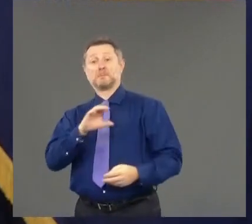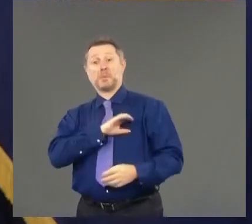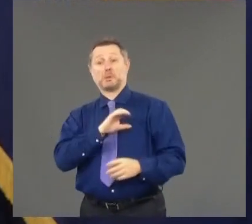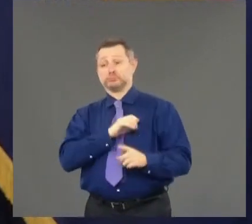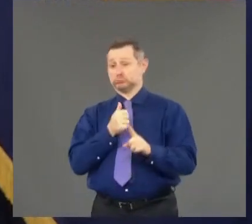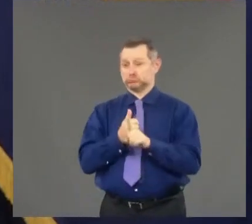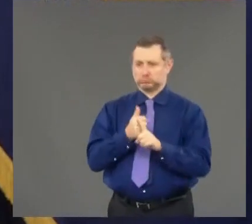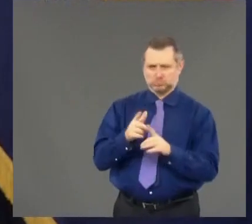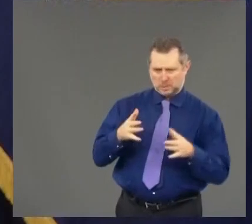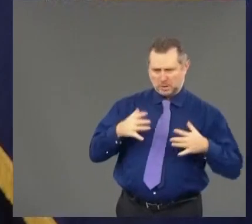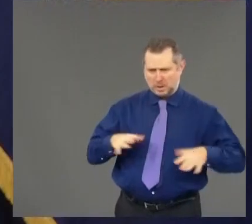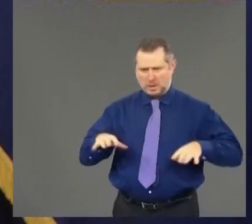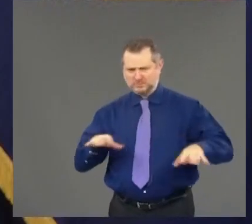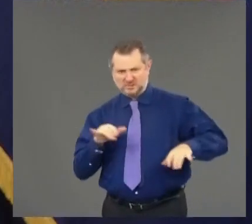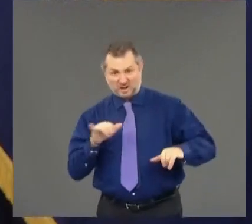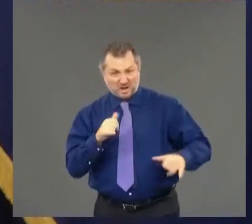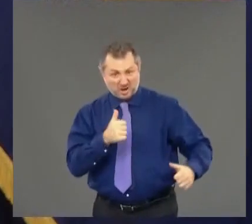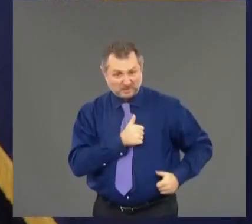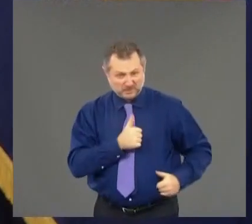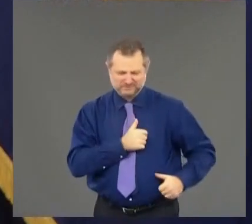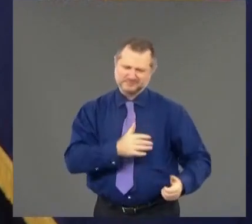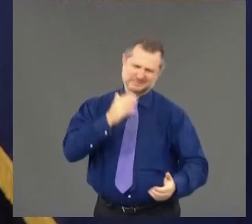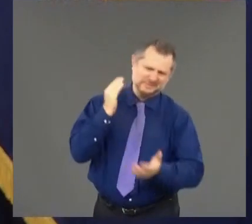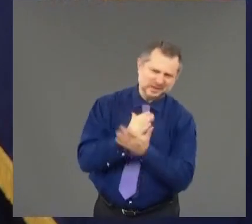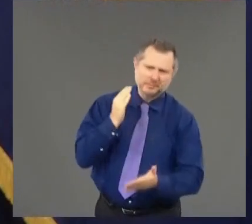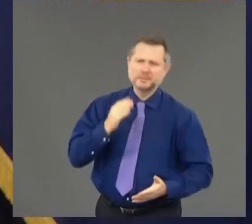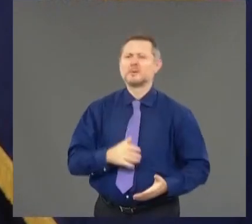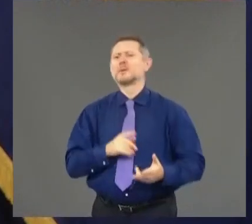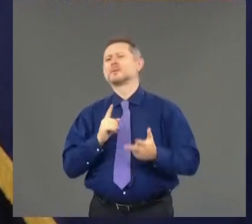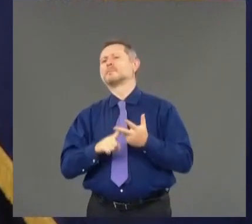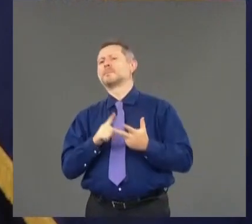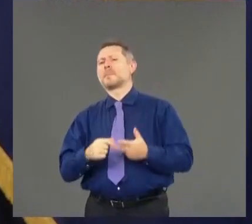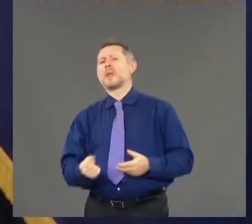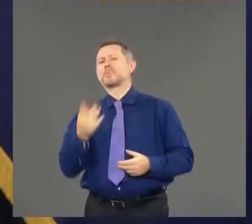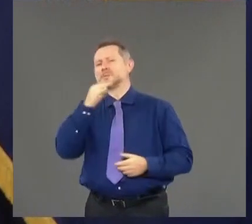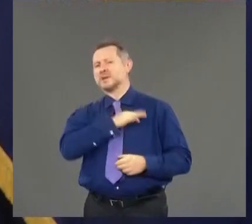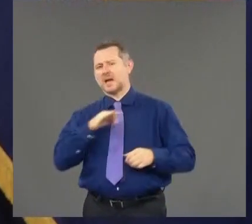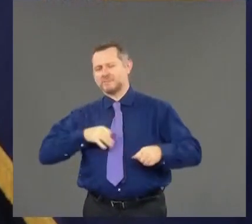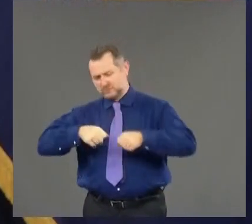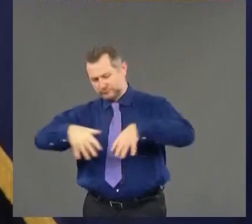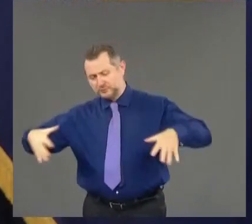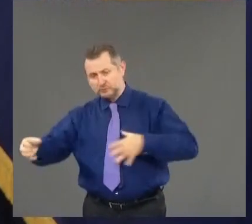it need? What functions do you want it to perform? What should the budget be?